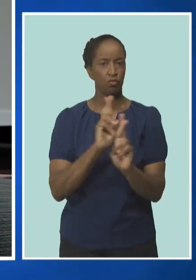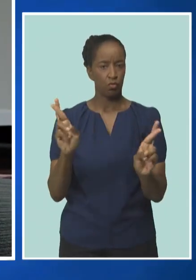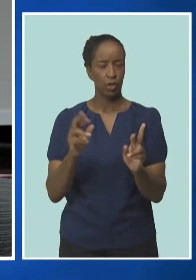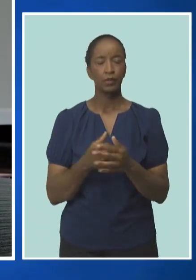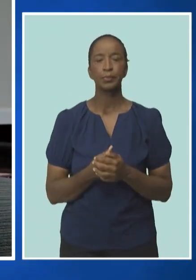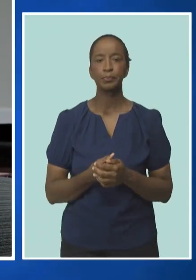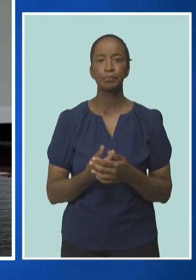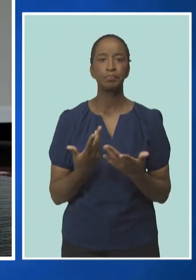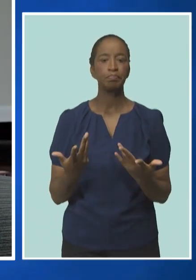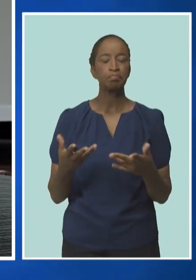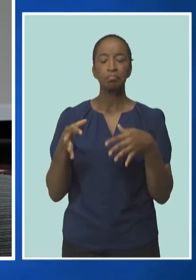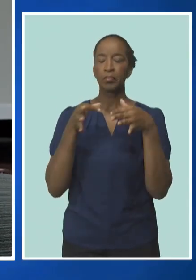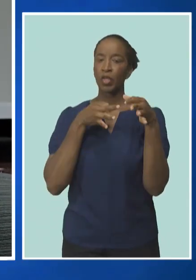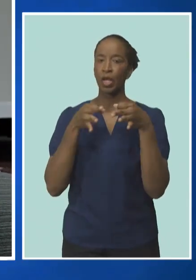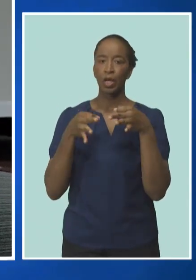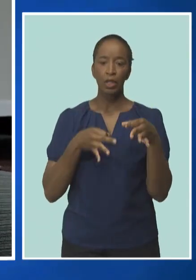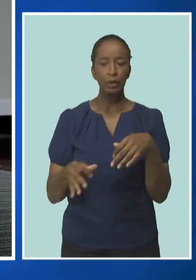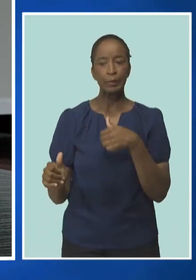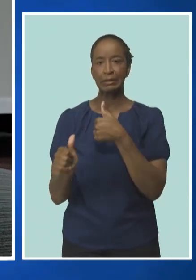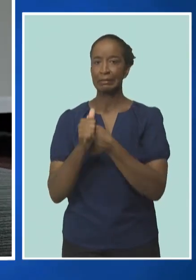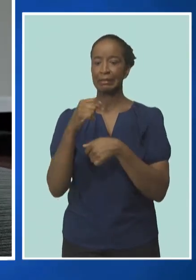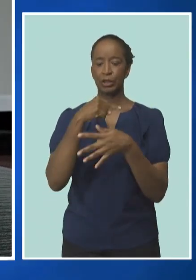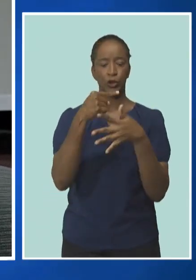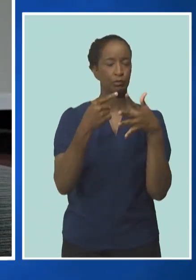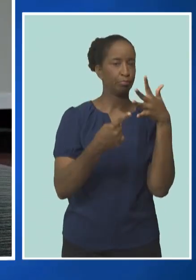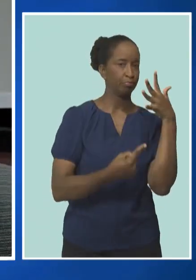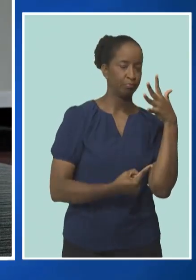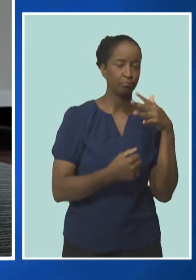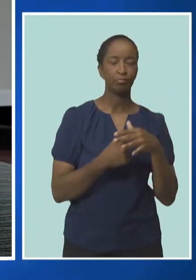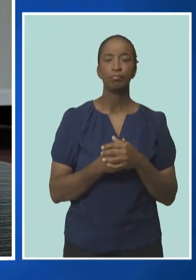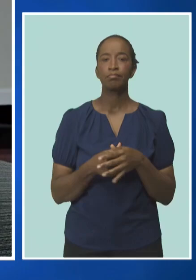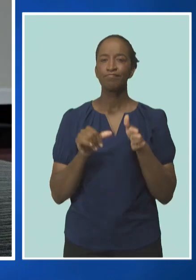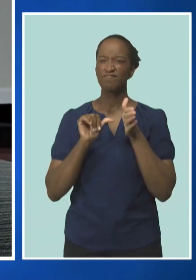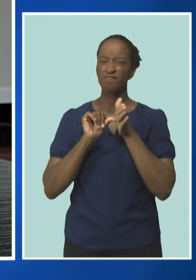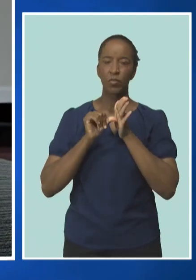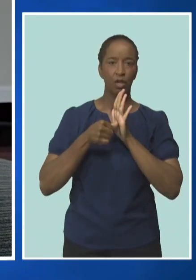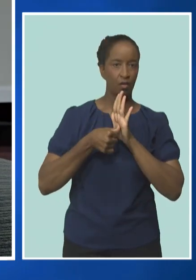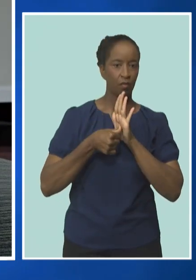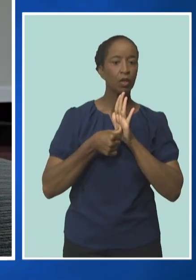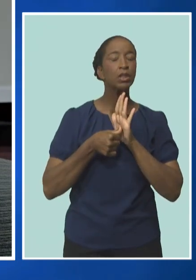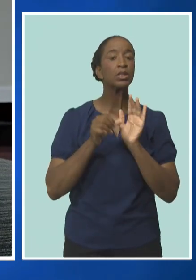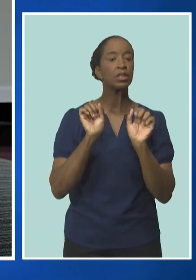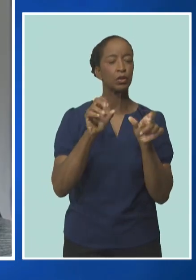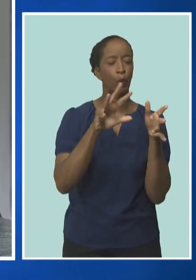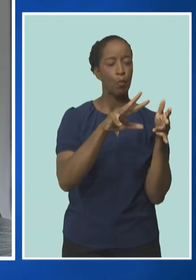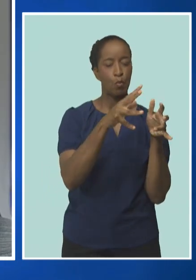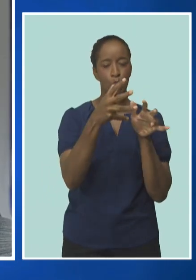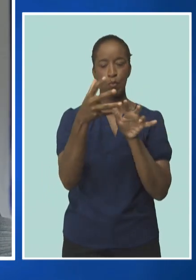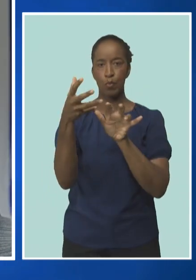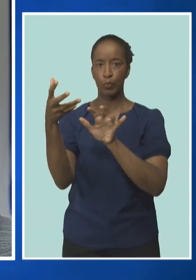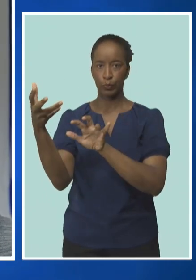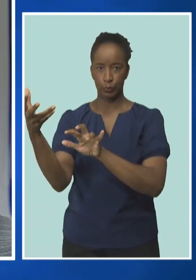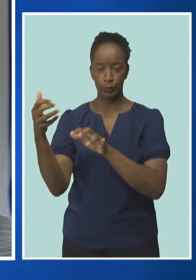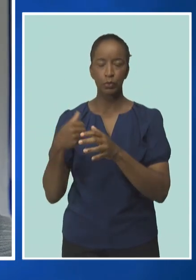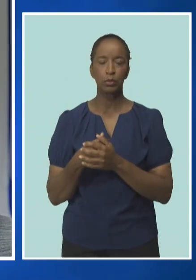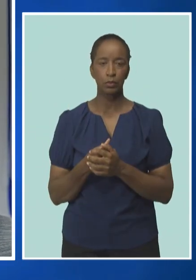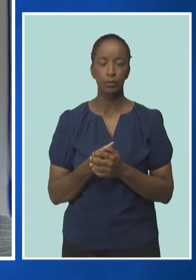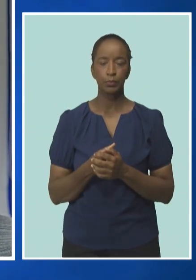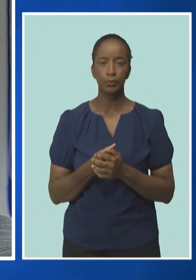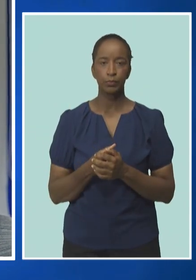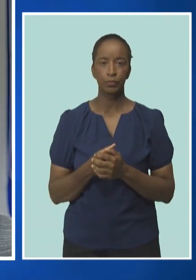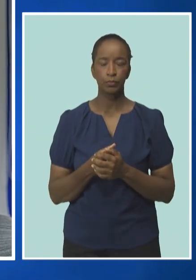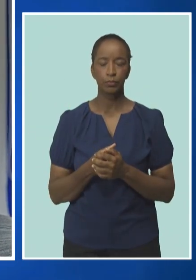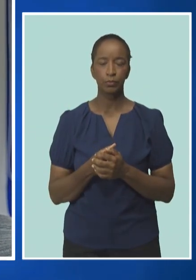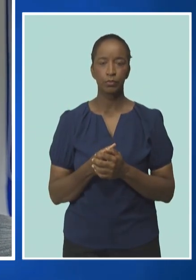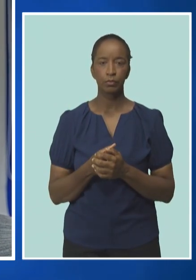wide range of hazards beyond hurricanes, emphasizing how devastating these can be to citizens and to the country.